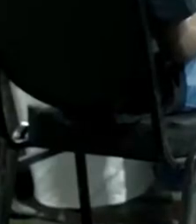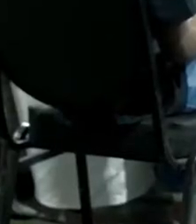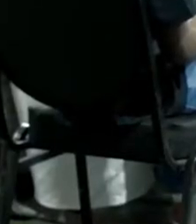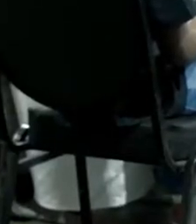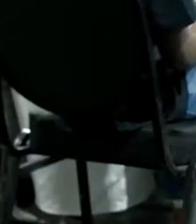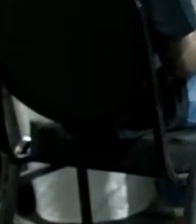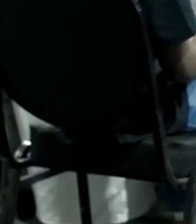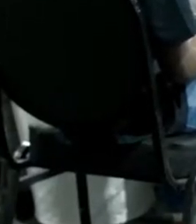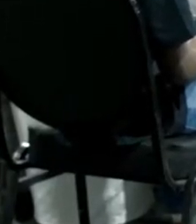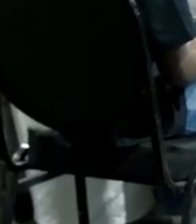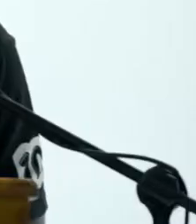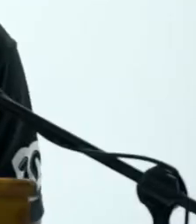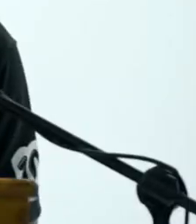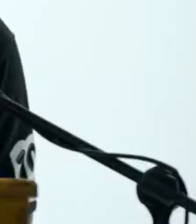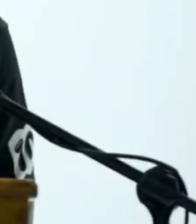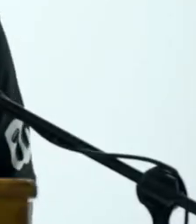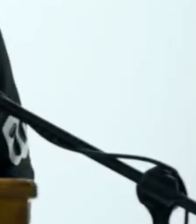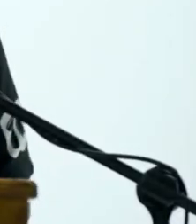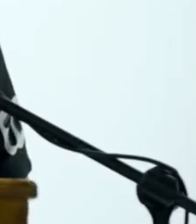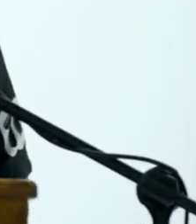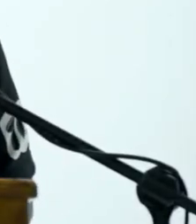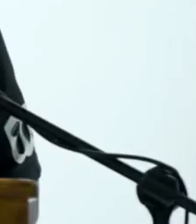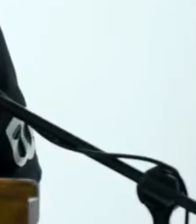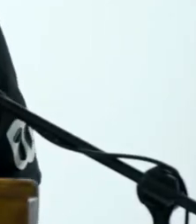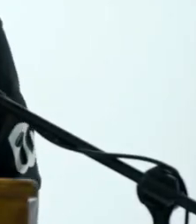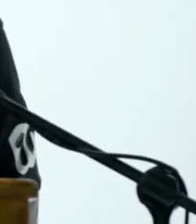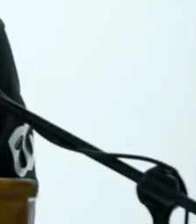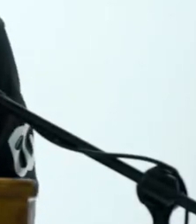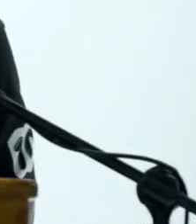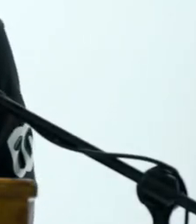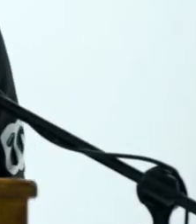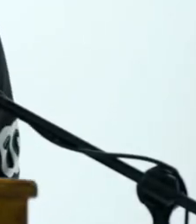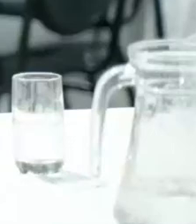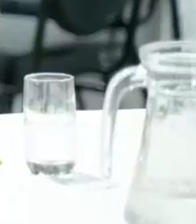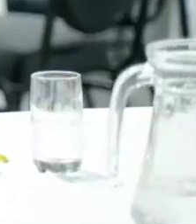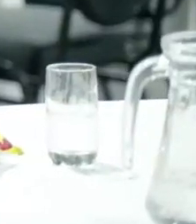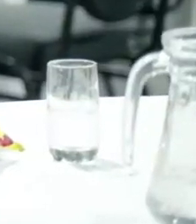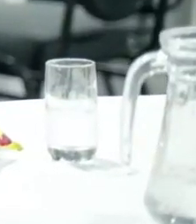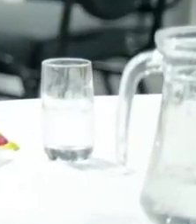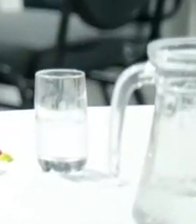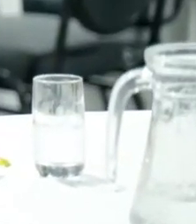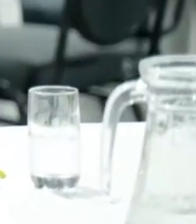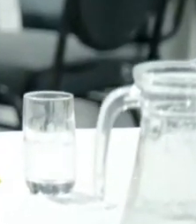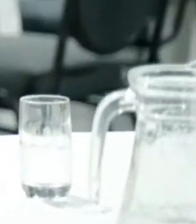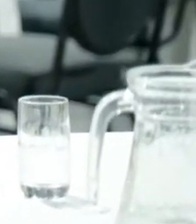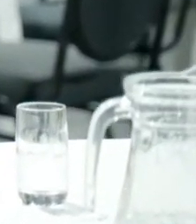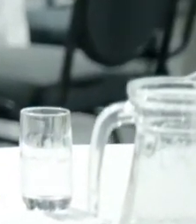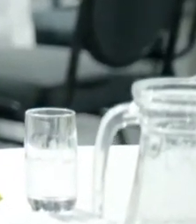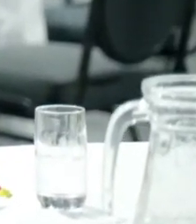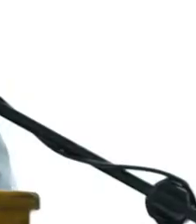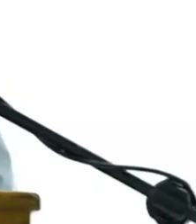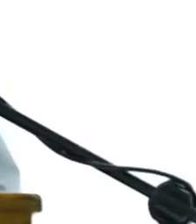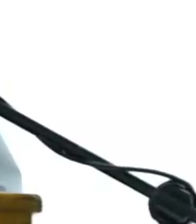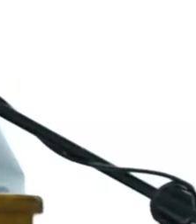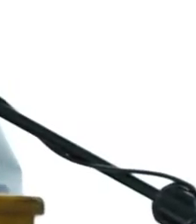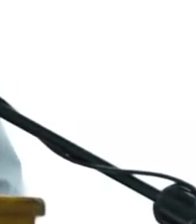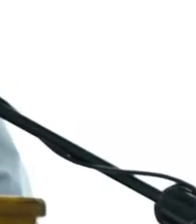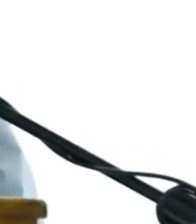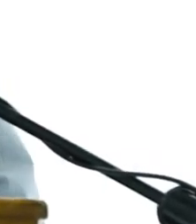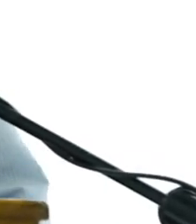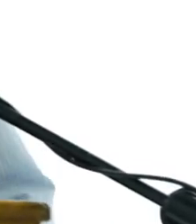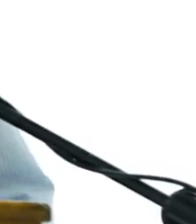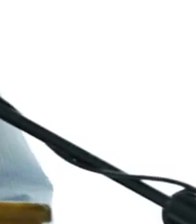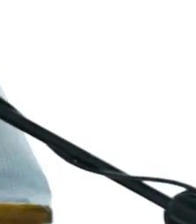know. Today and tomorrow, we are moving towards that. Make sure that you are here